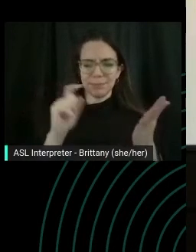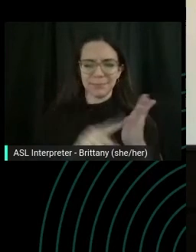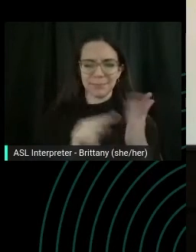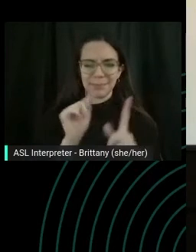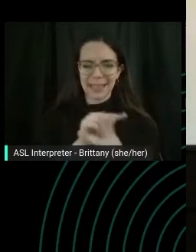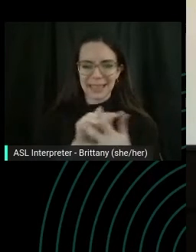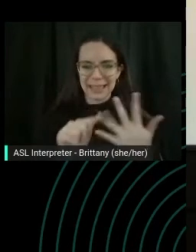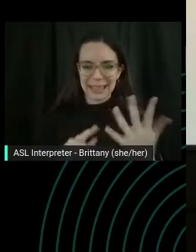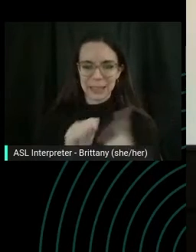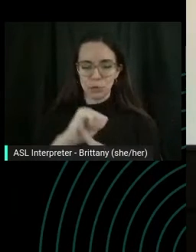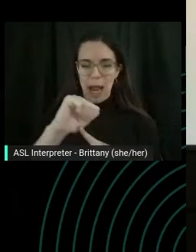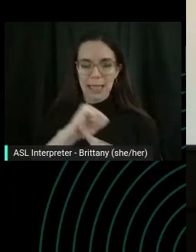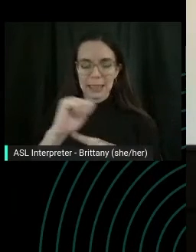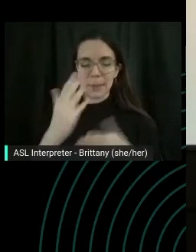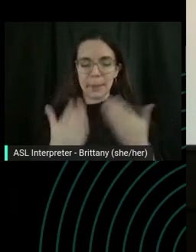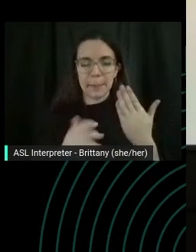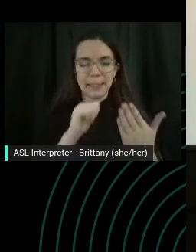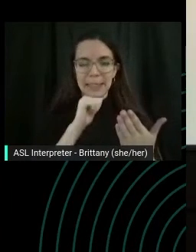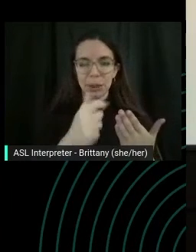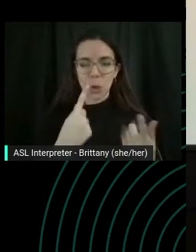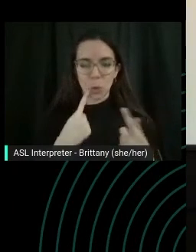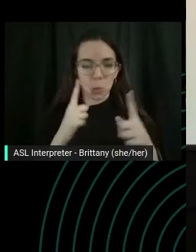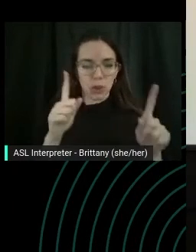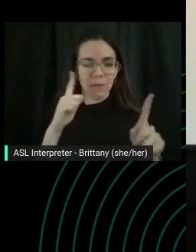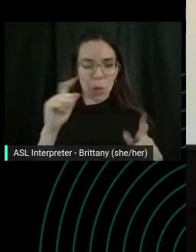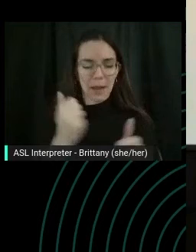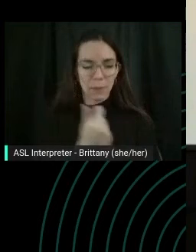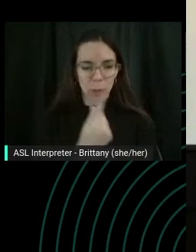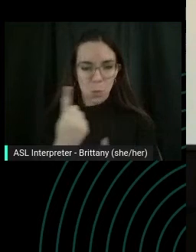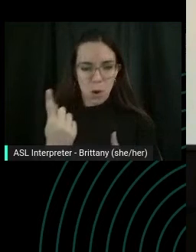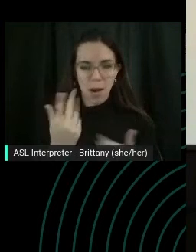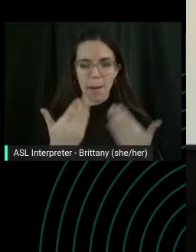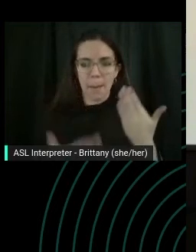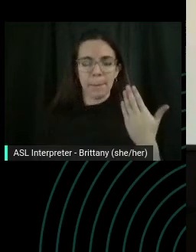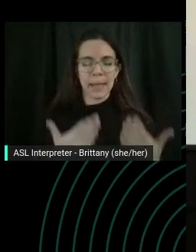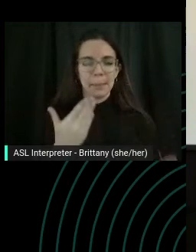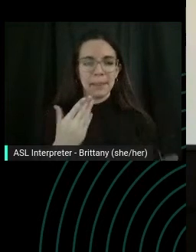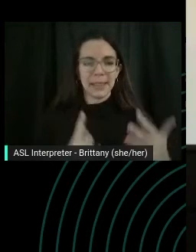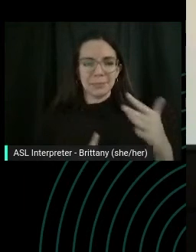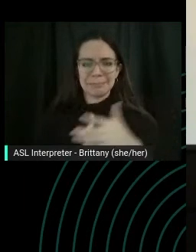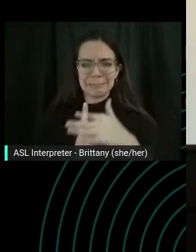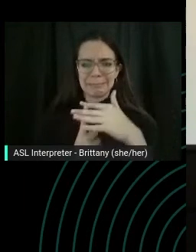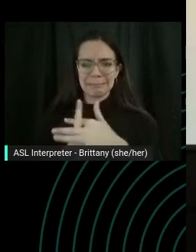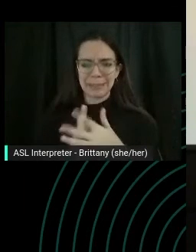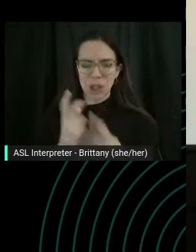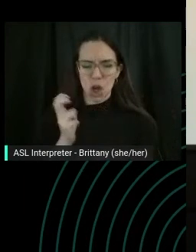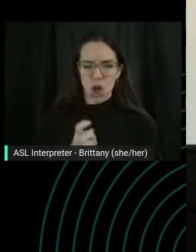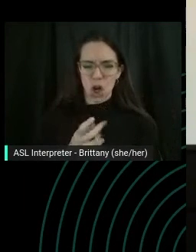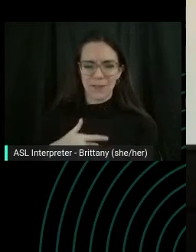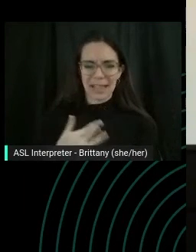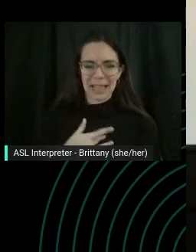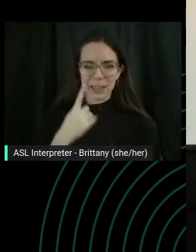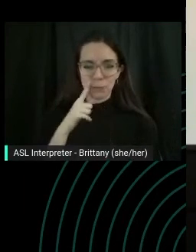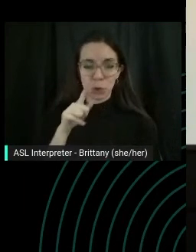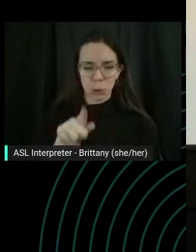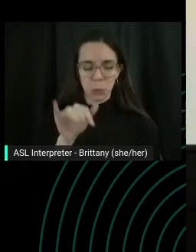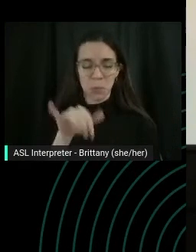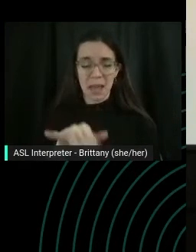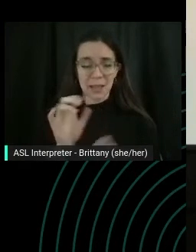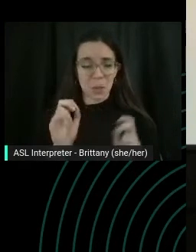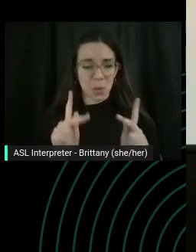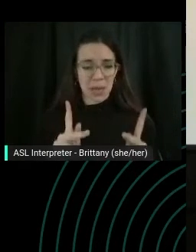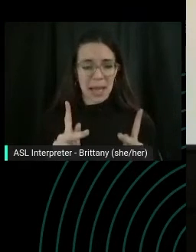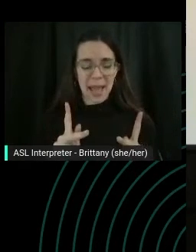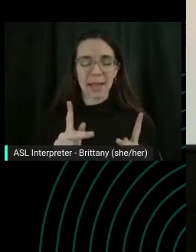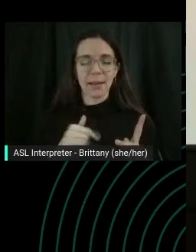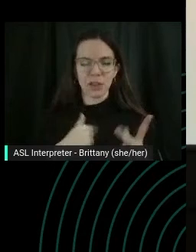work for everyone. They may not be beneficial, or they may bring up hard feelings for you, and that's okay. So I just